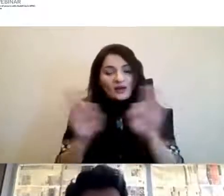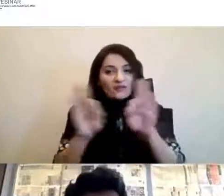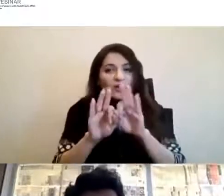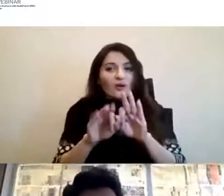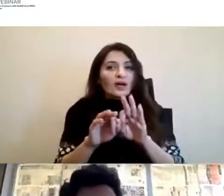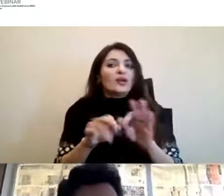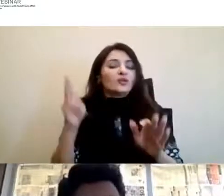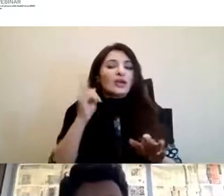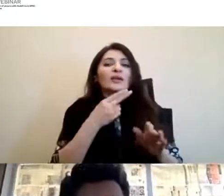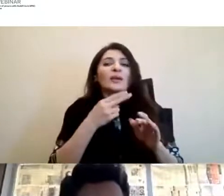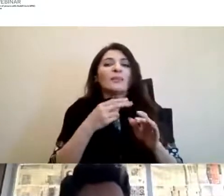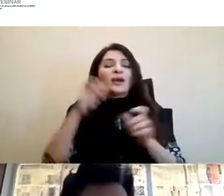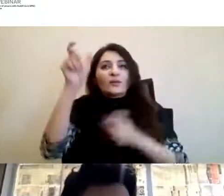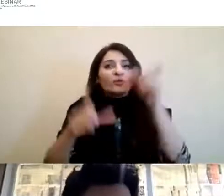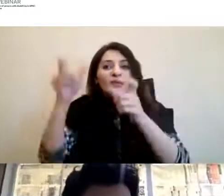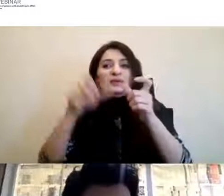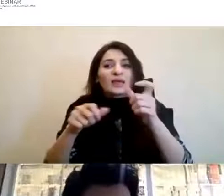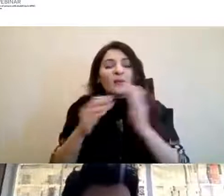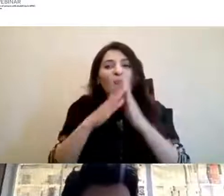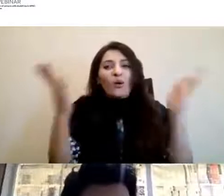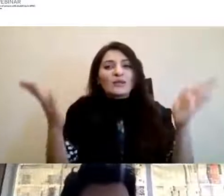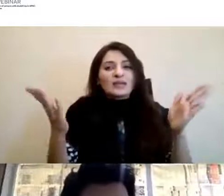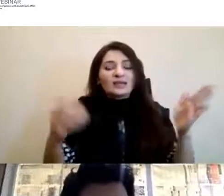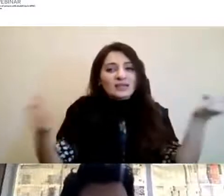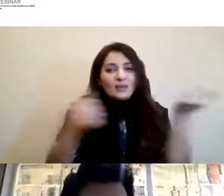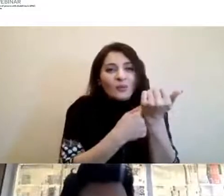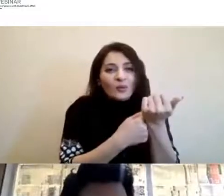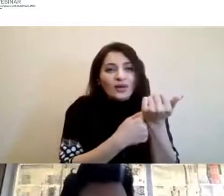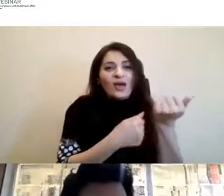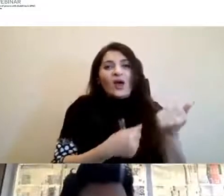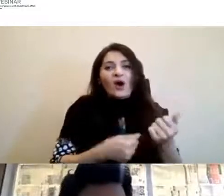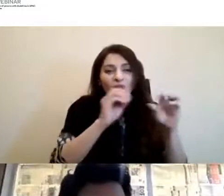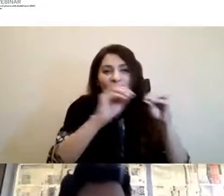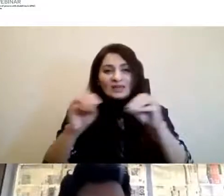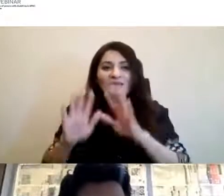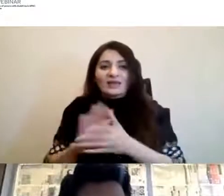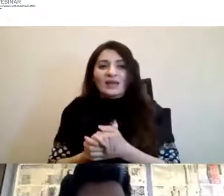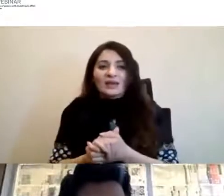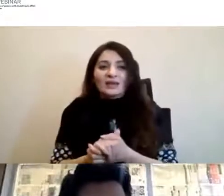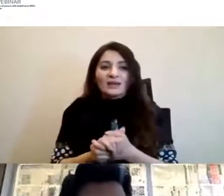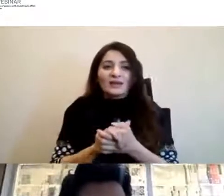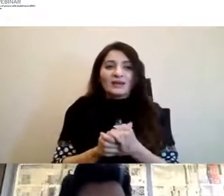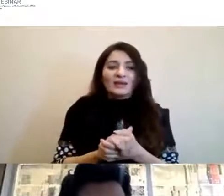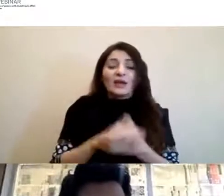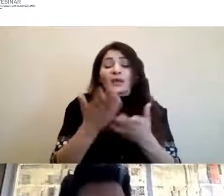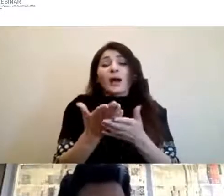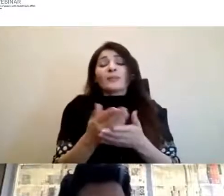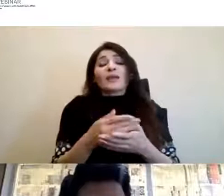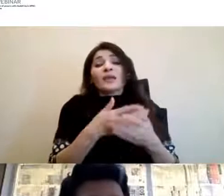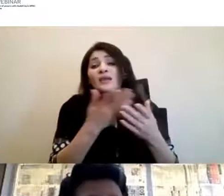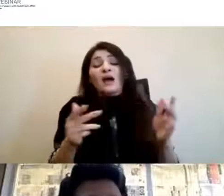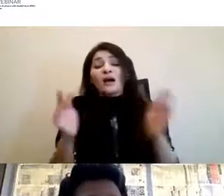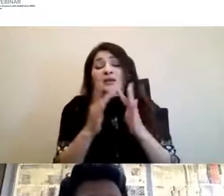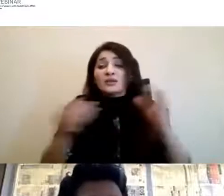users. Could you share a little bit more about what DefTalk does and give your perspective on the most notable improvements on digital inclusion to